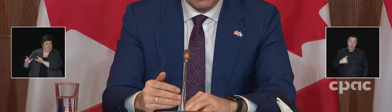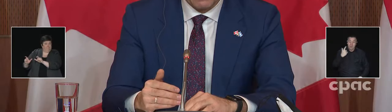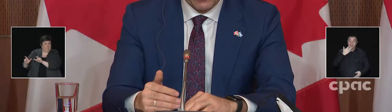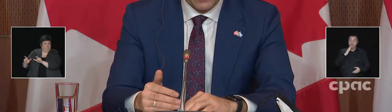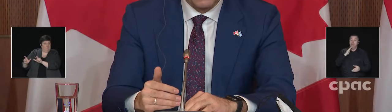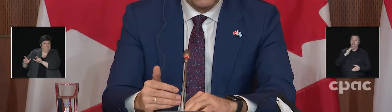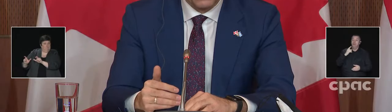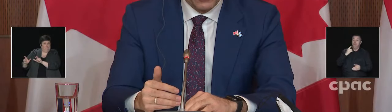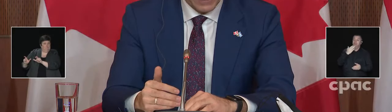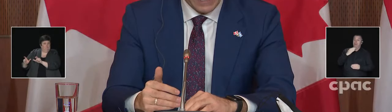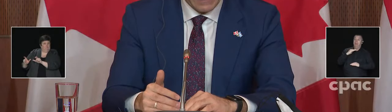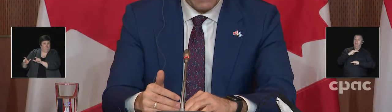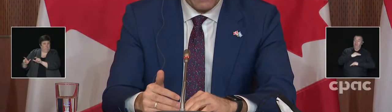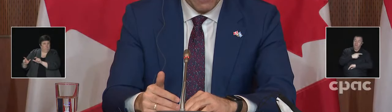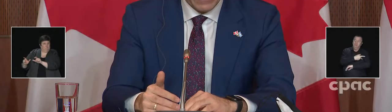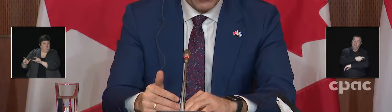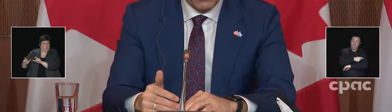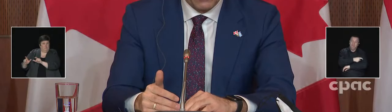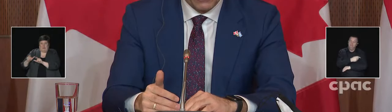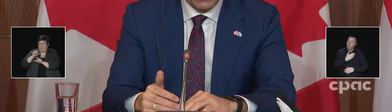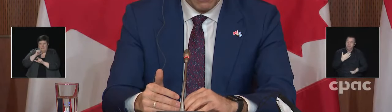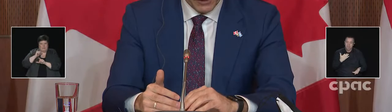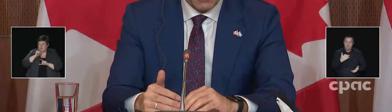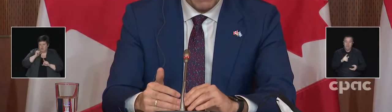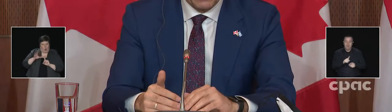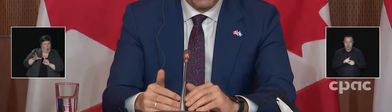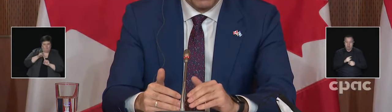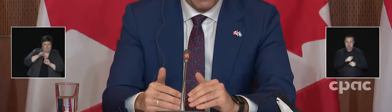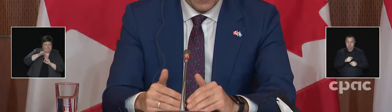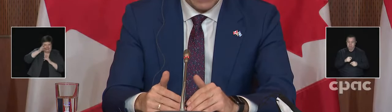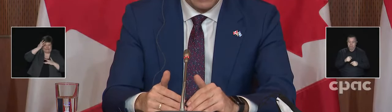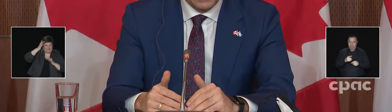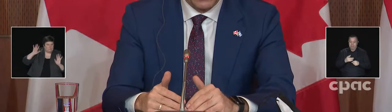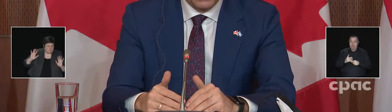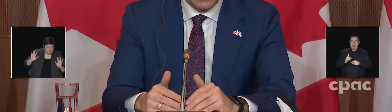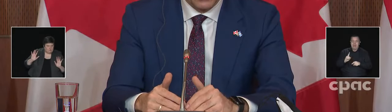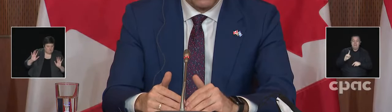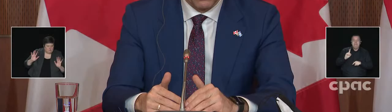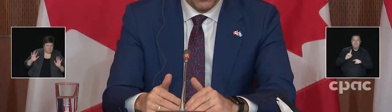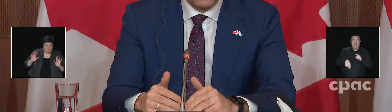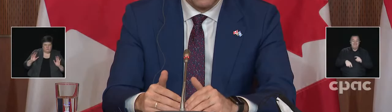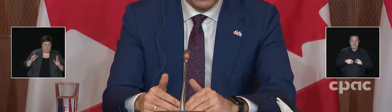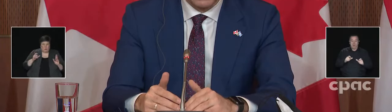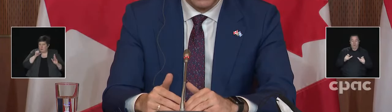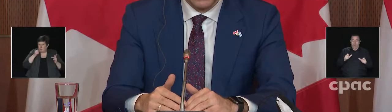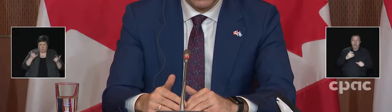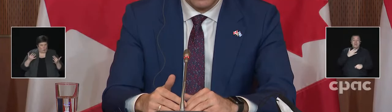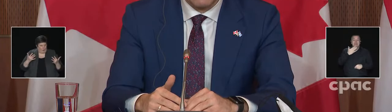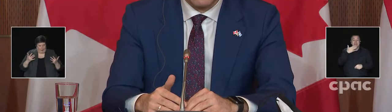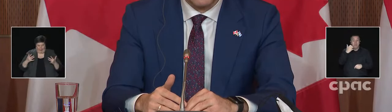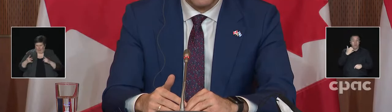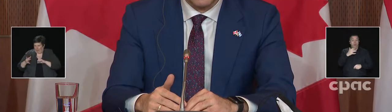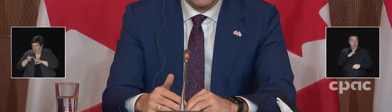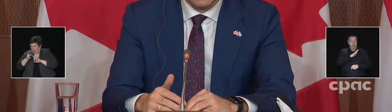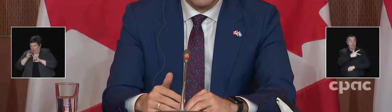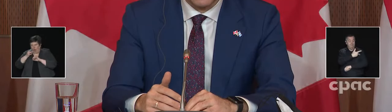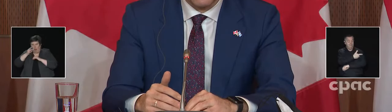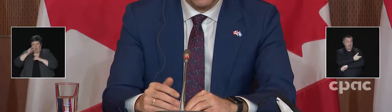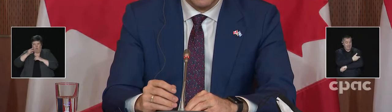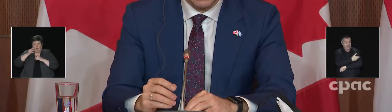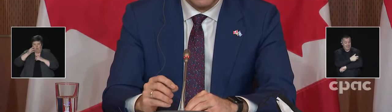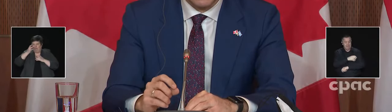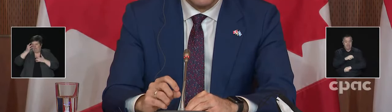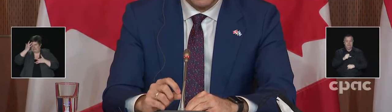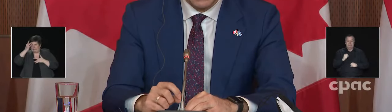as a prevention measure. It's much better to be vaccinated and not to run the risk of having a severe case